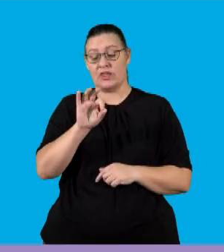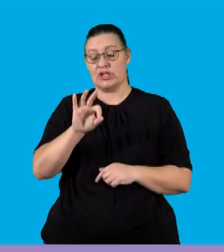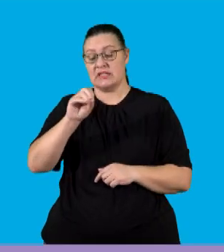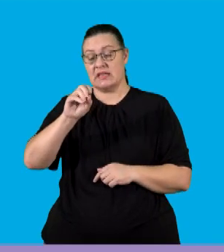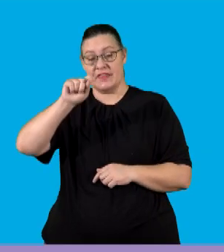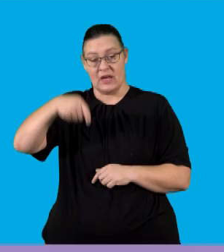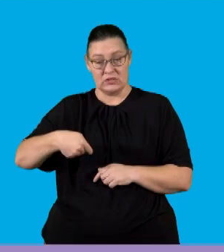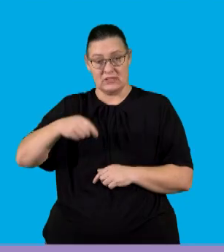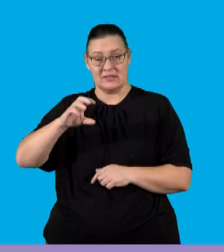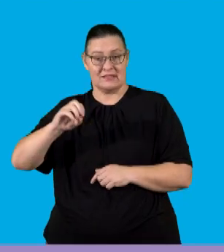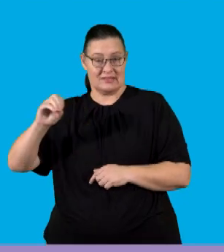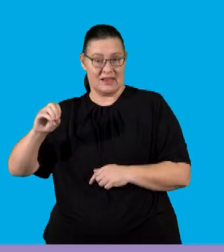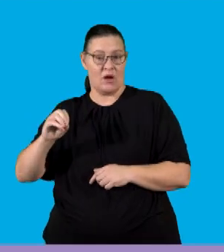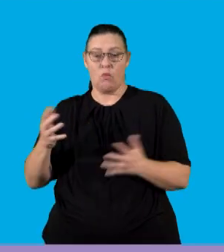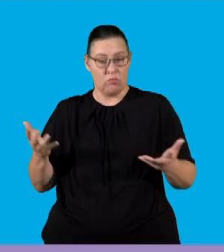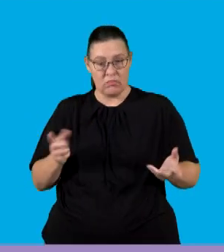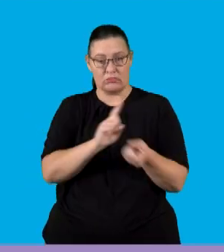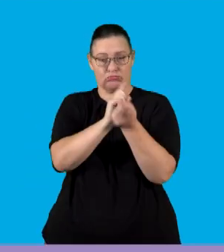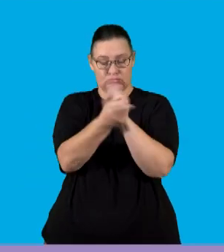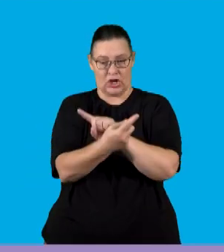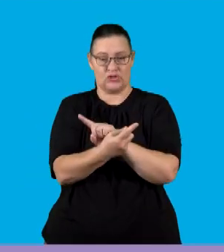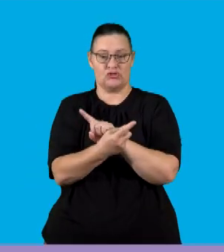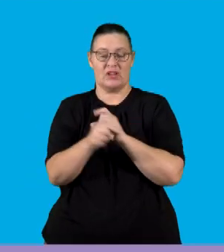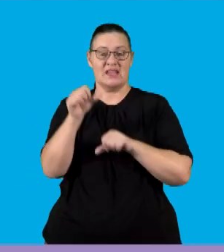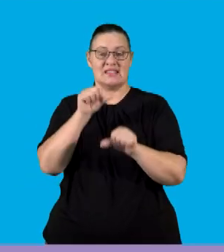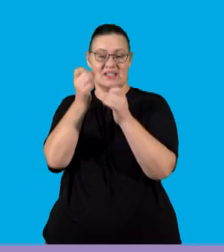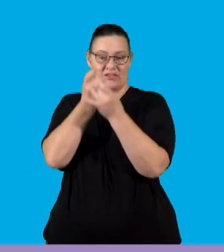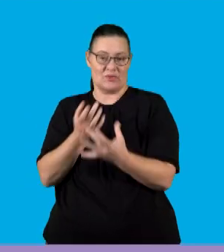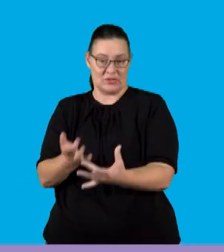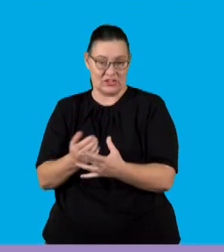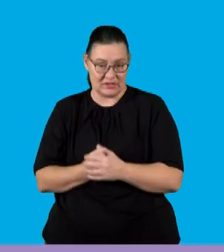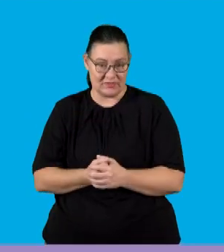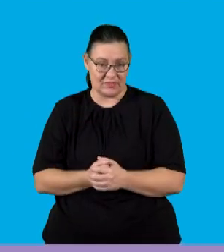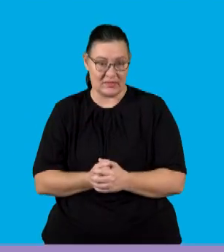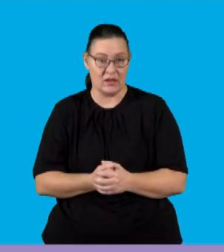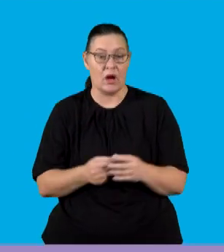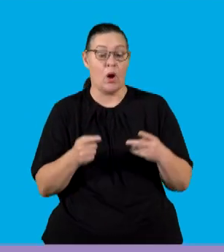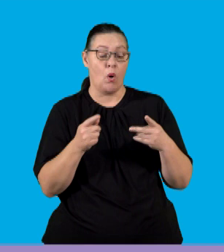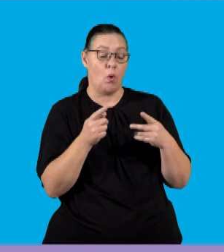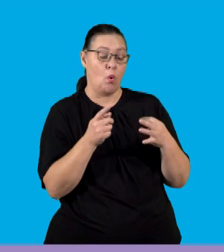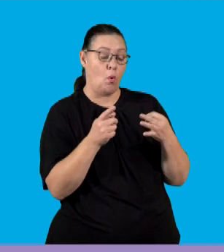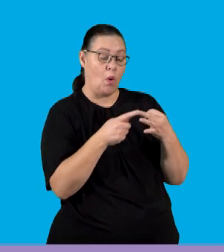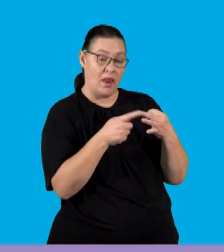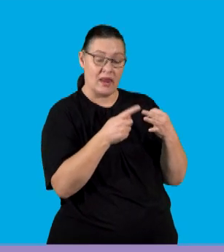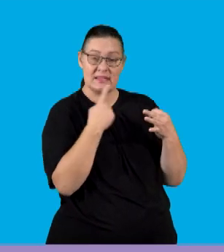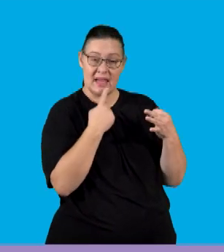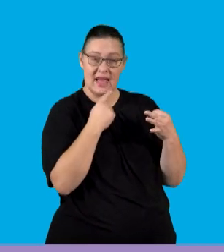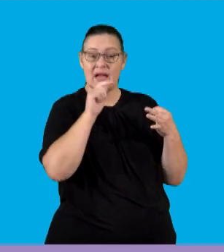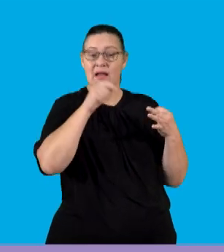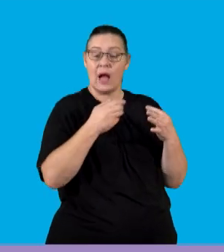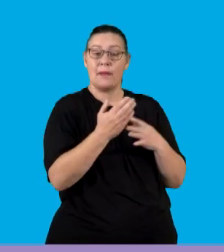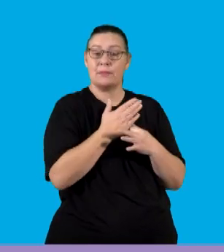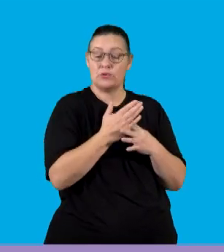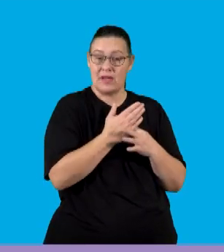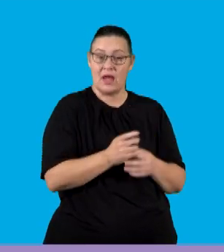8,130,000 in scientific notation. Now remember those 3 points. Well, one of the points said that the decimal must be